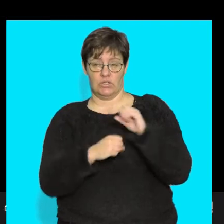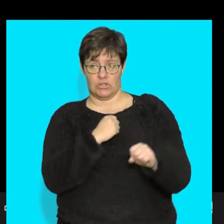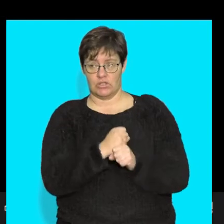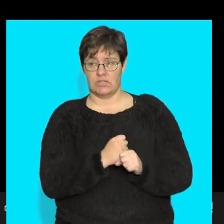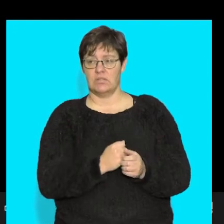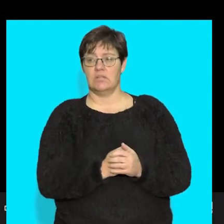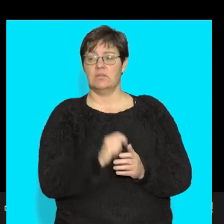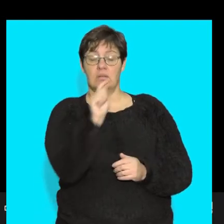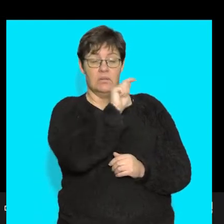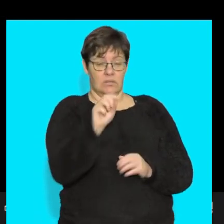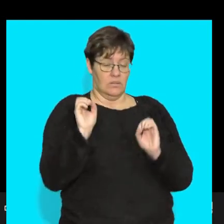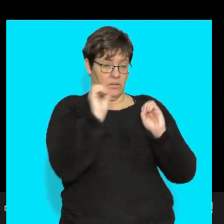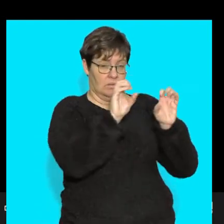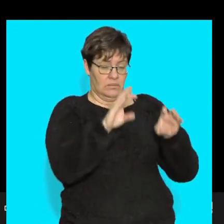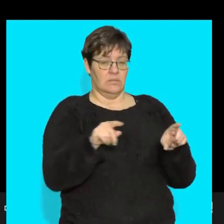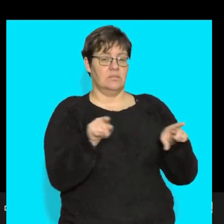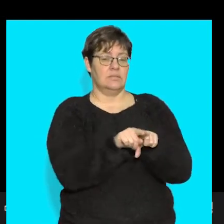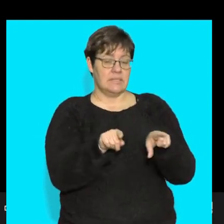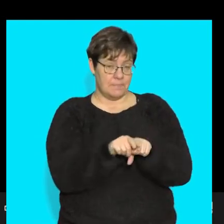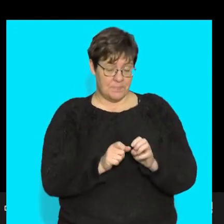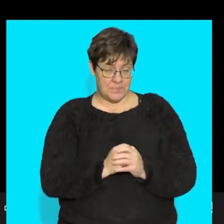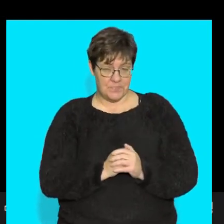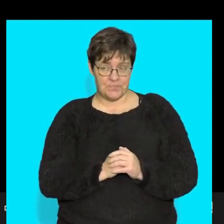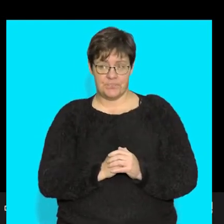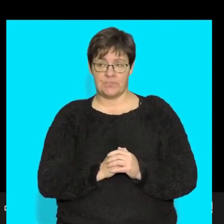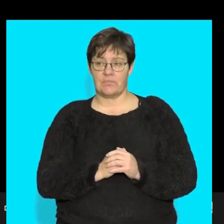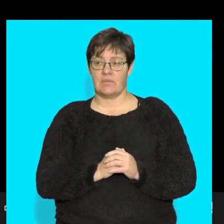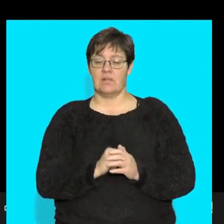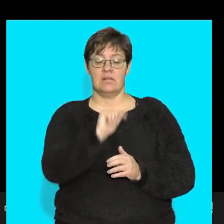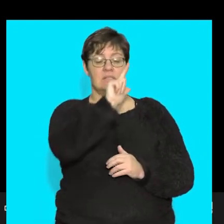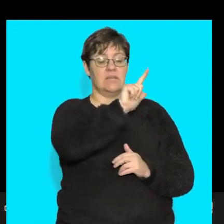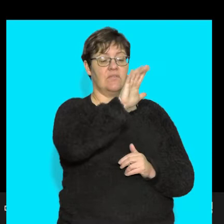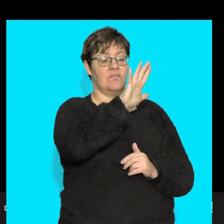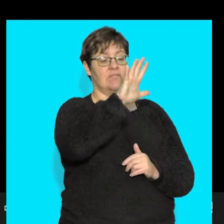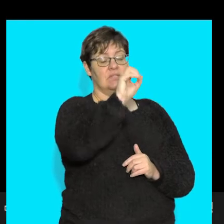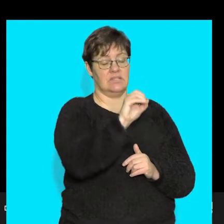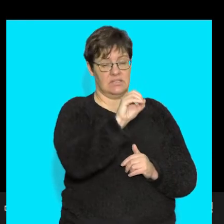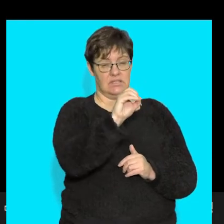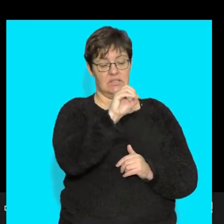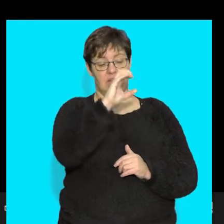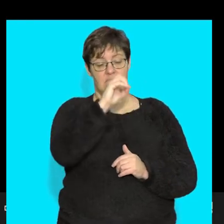years. So on the calculator, same thing applies. At the top, it's